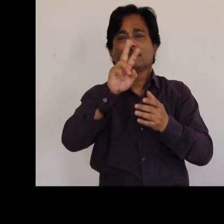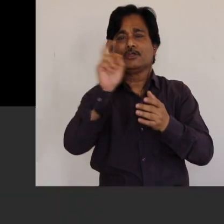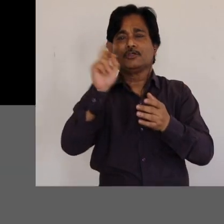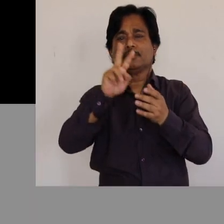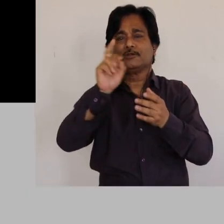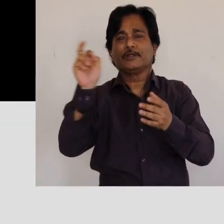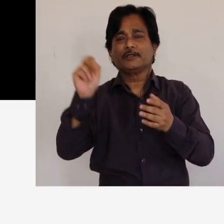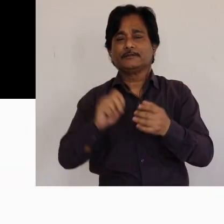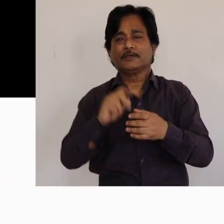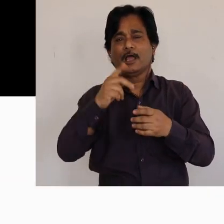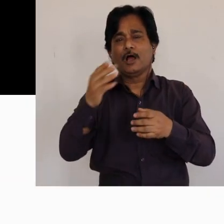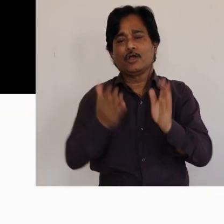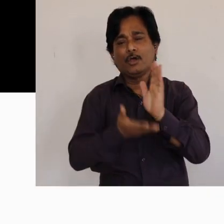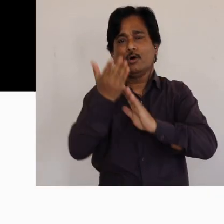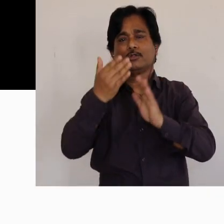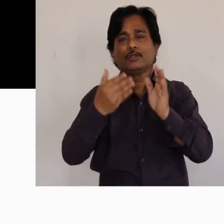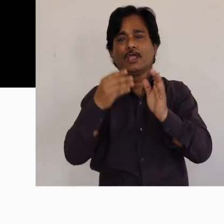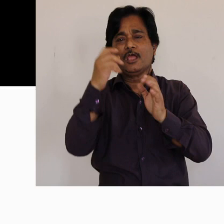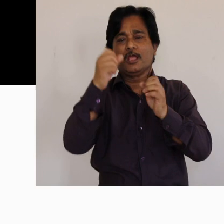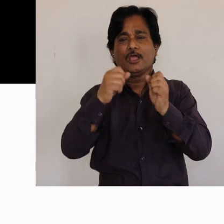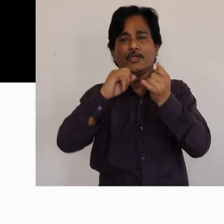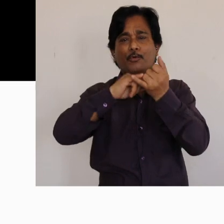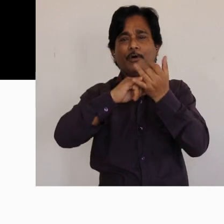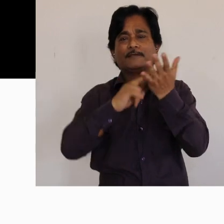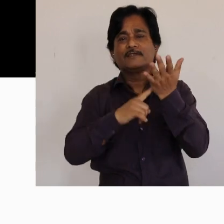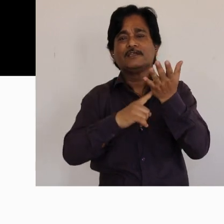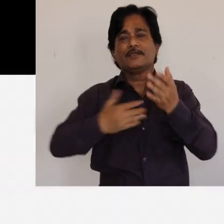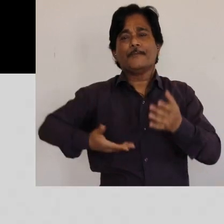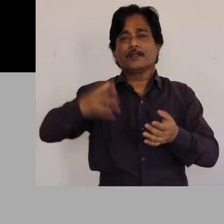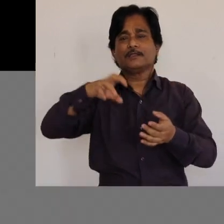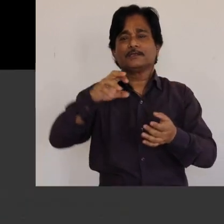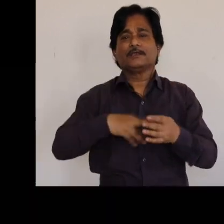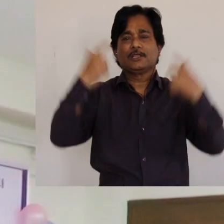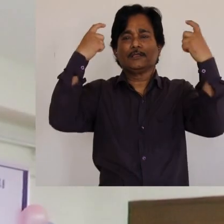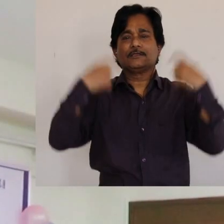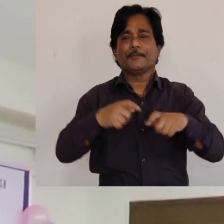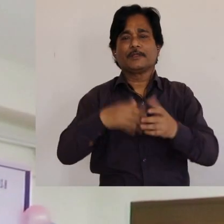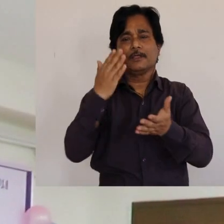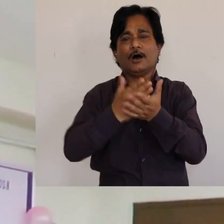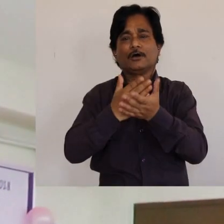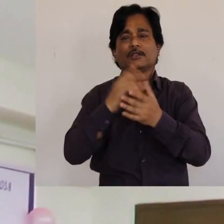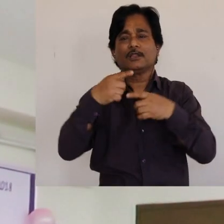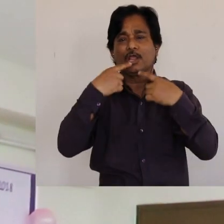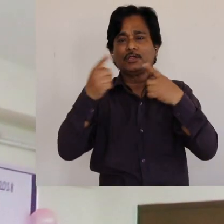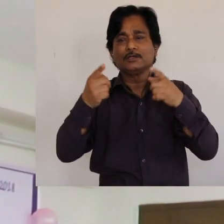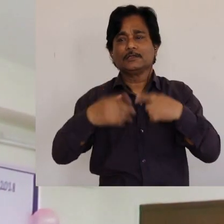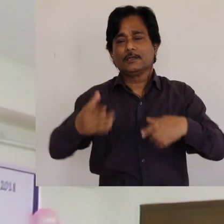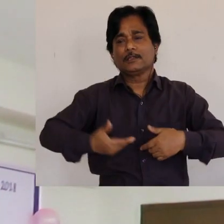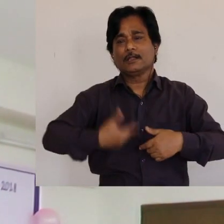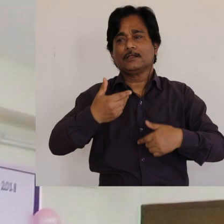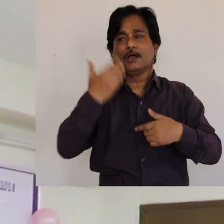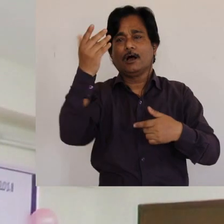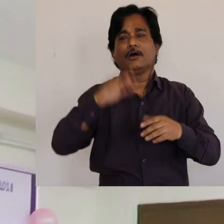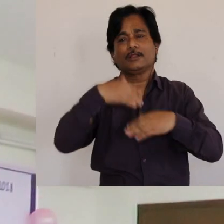and the host organization will be Unnayan Shohojogi Team, UST, Bangladesh. The seminar ended through sharing